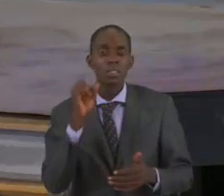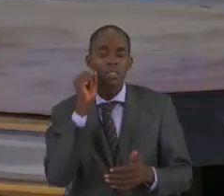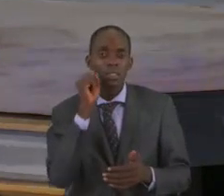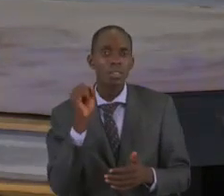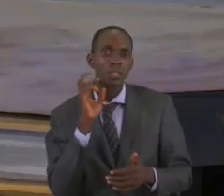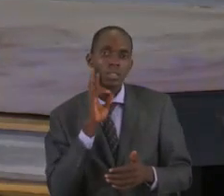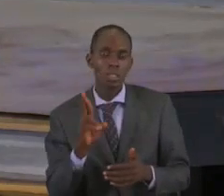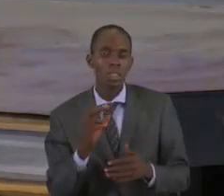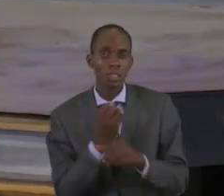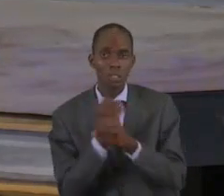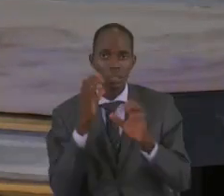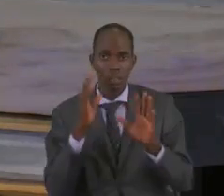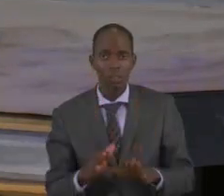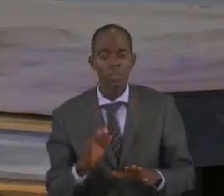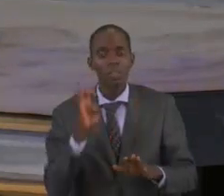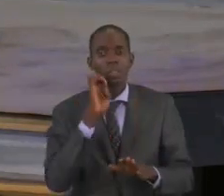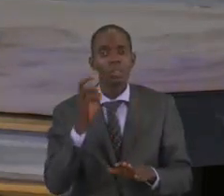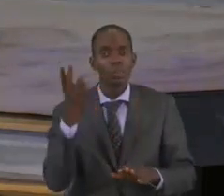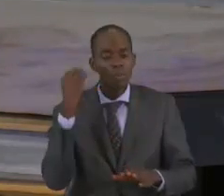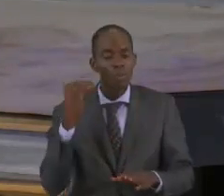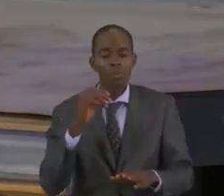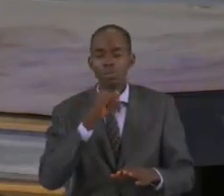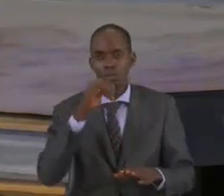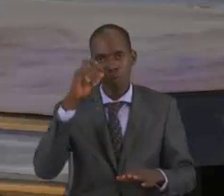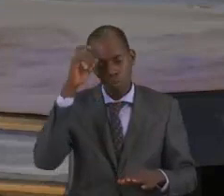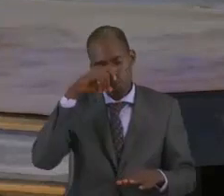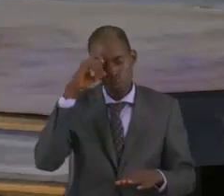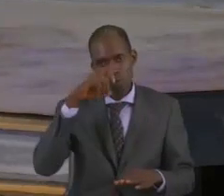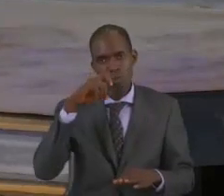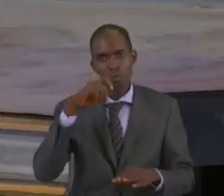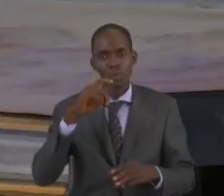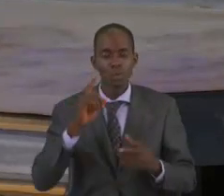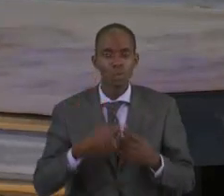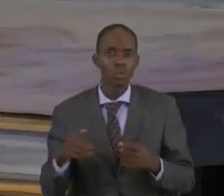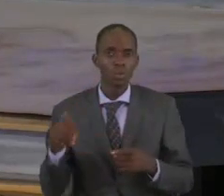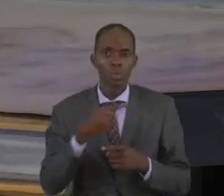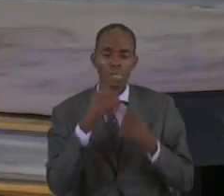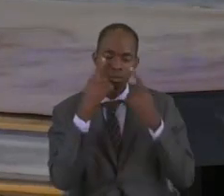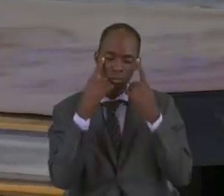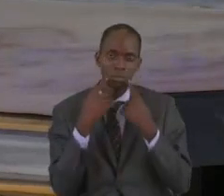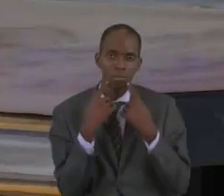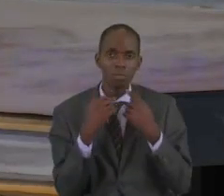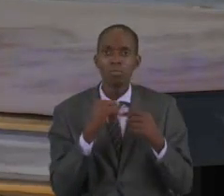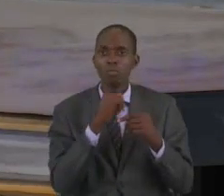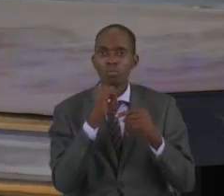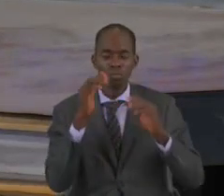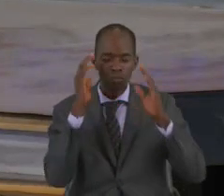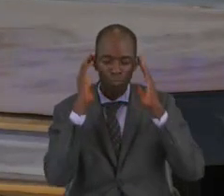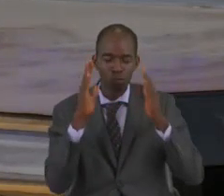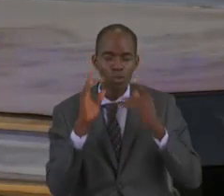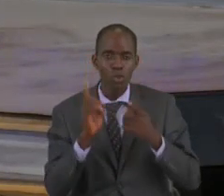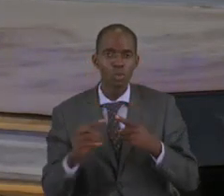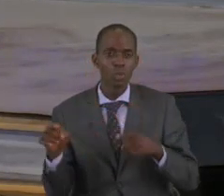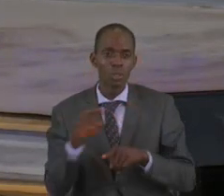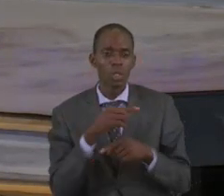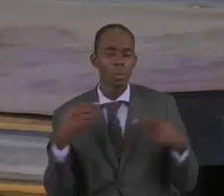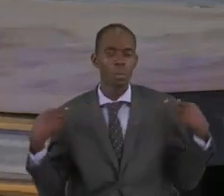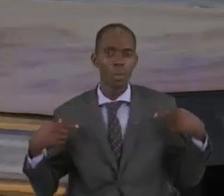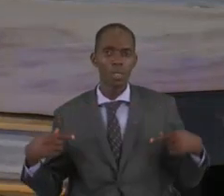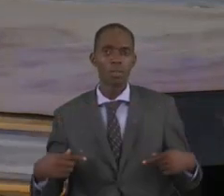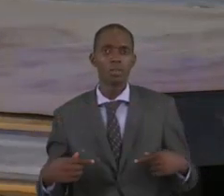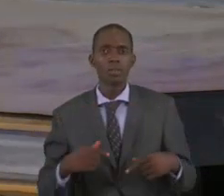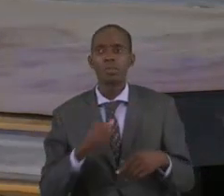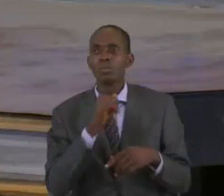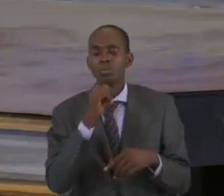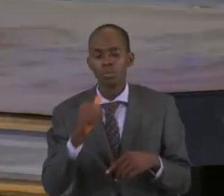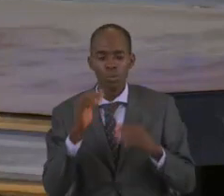savior. He was insensitive to their cry, insensitive to their pain, insensitive